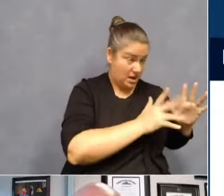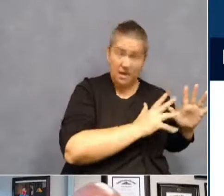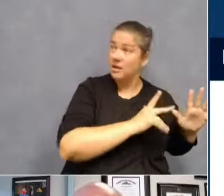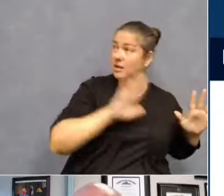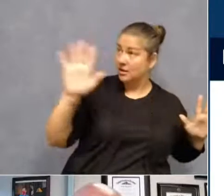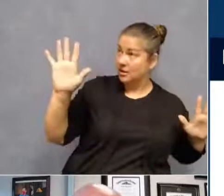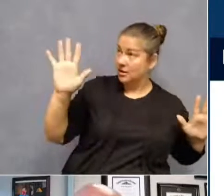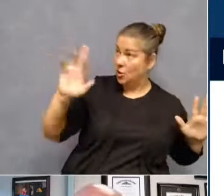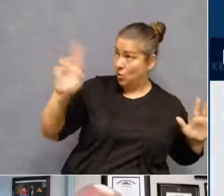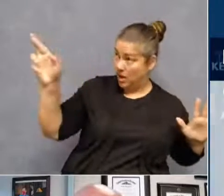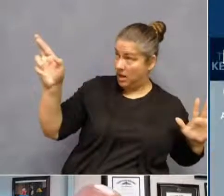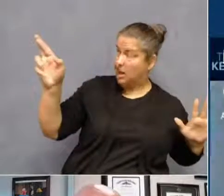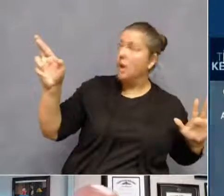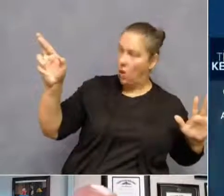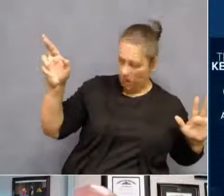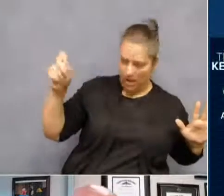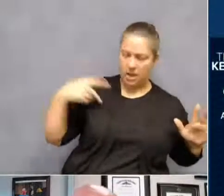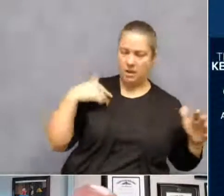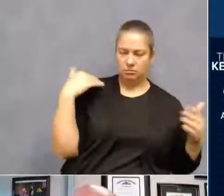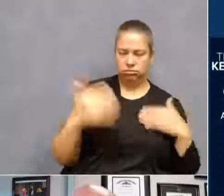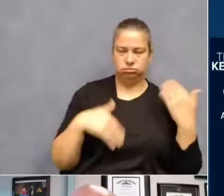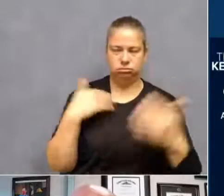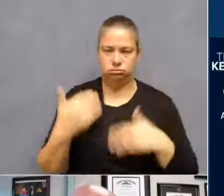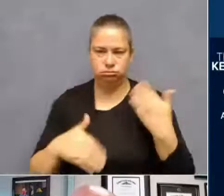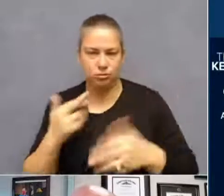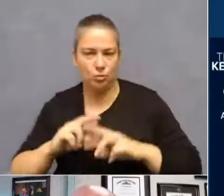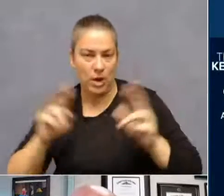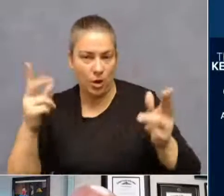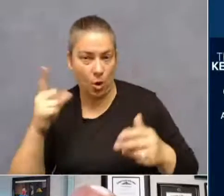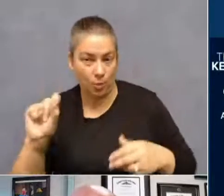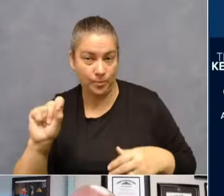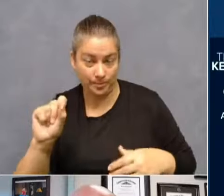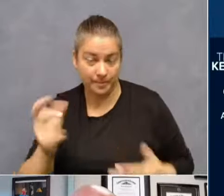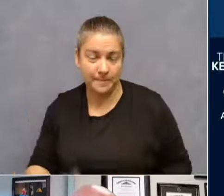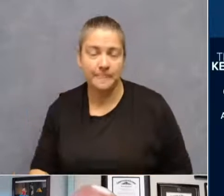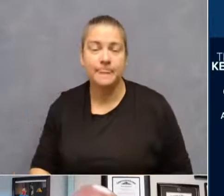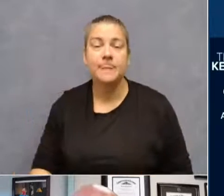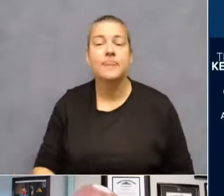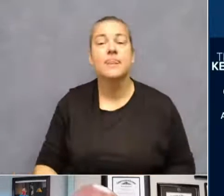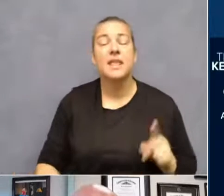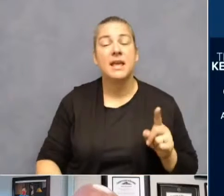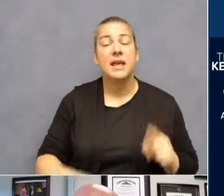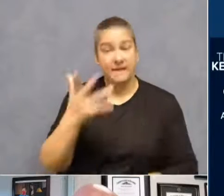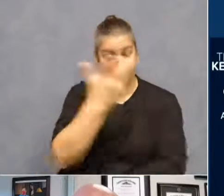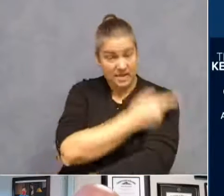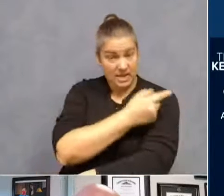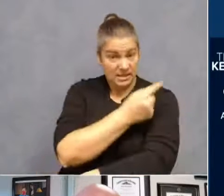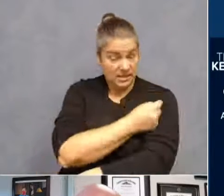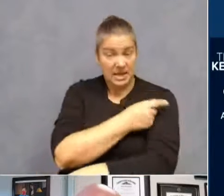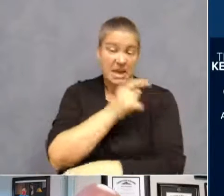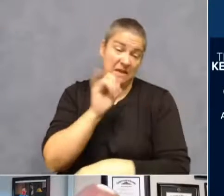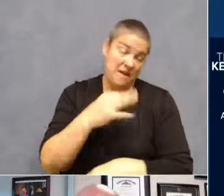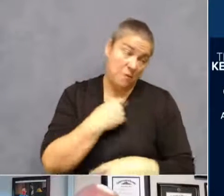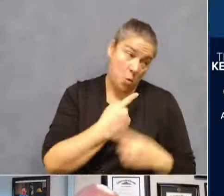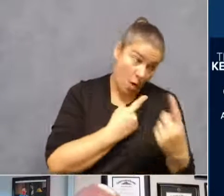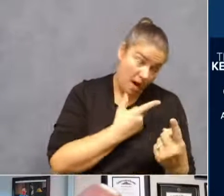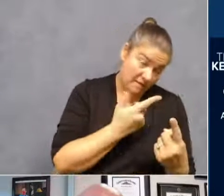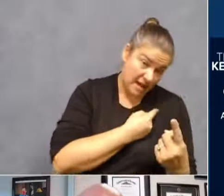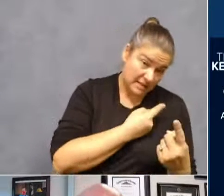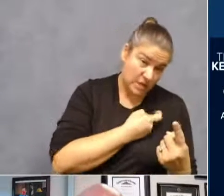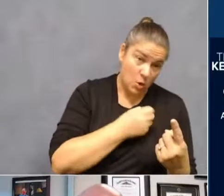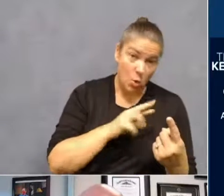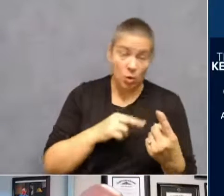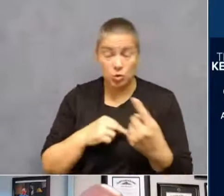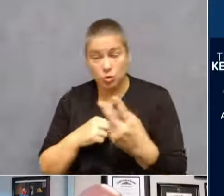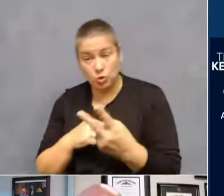slide, James. When the vaccine first become available, whether it's one or more of them, we'll have relatively small quantities in the